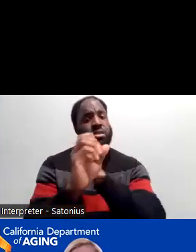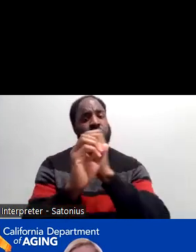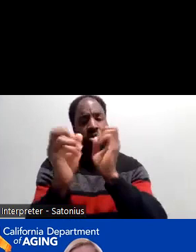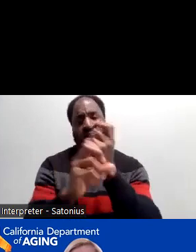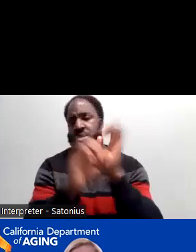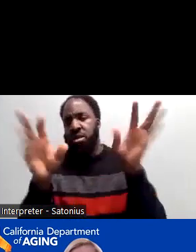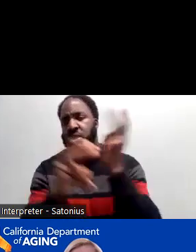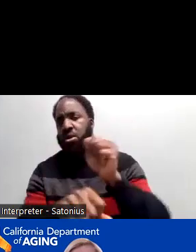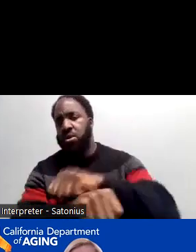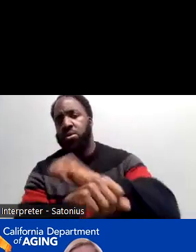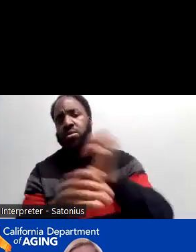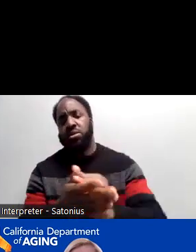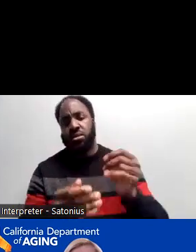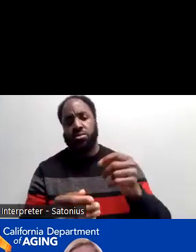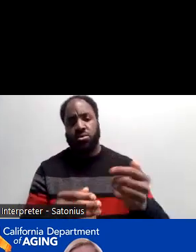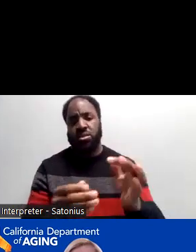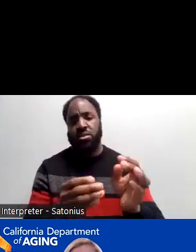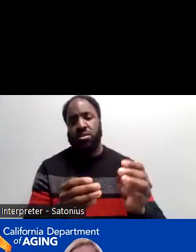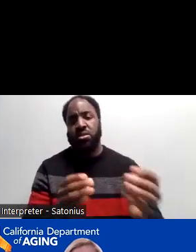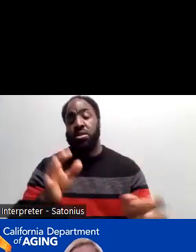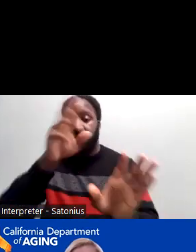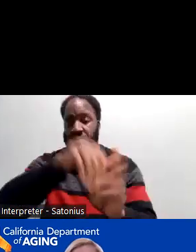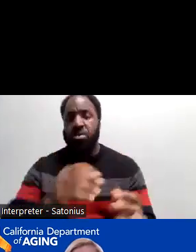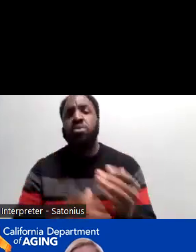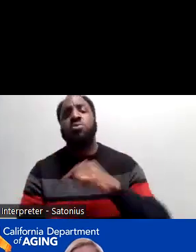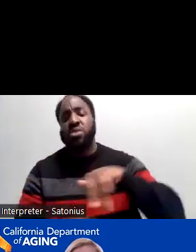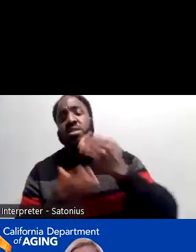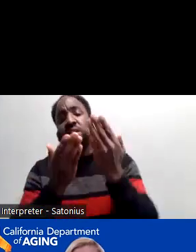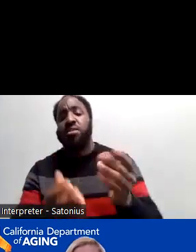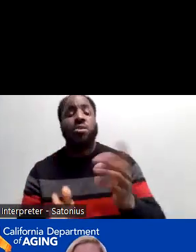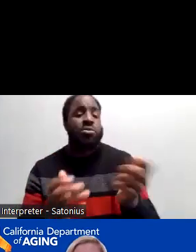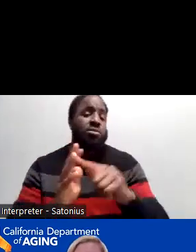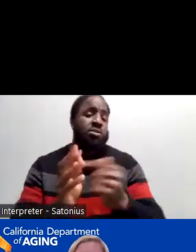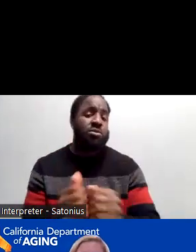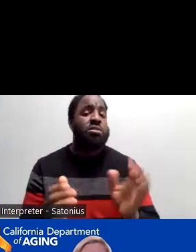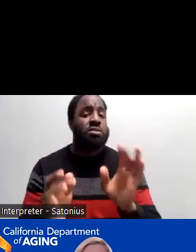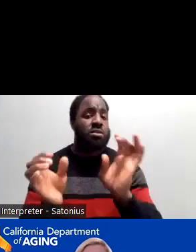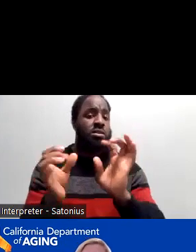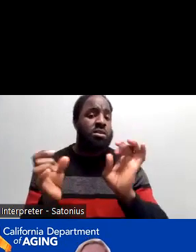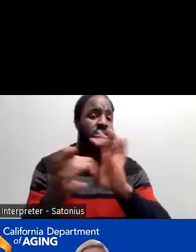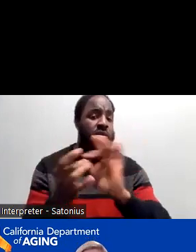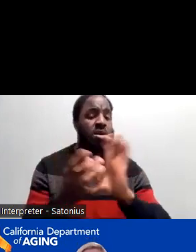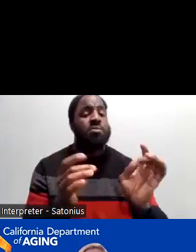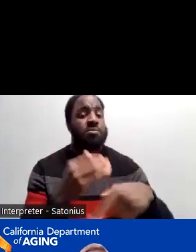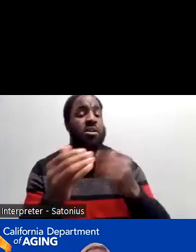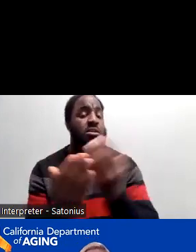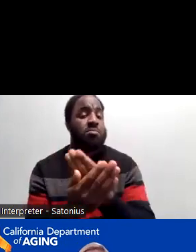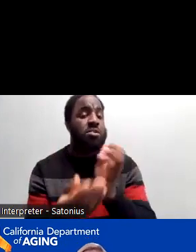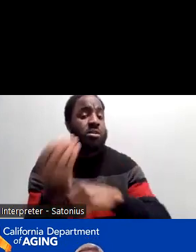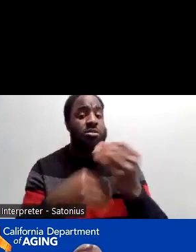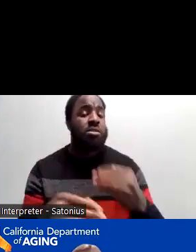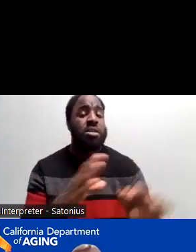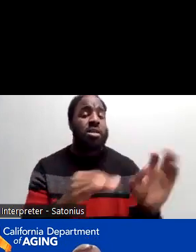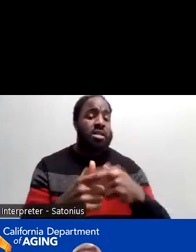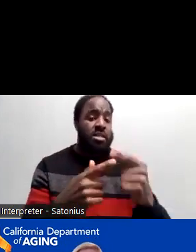this. So we really thank you. I wanted to start with some comments on the budget and then move to some comments about the NPA